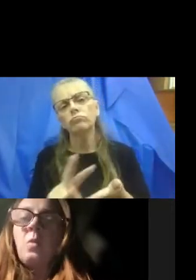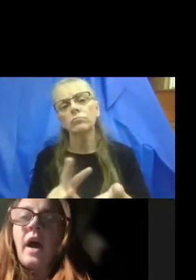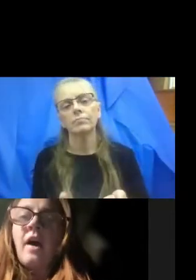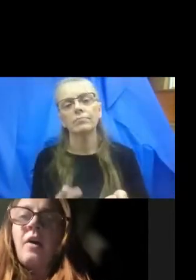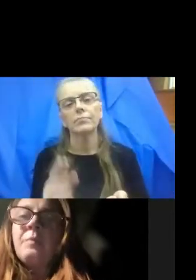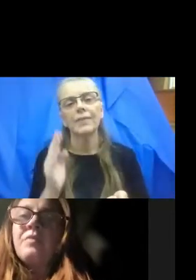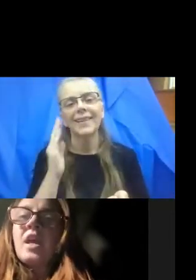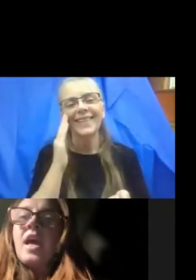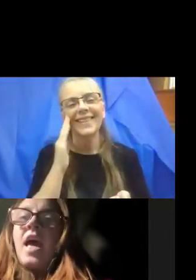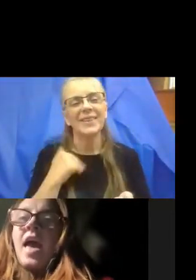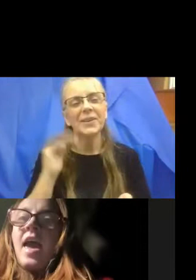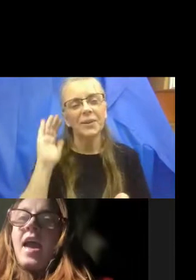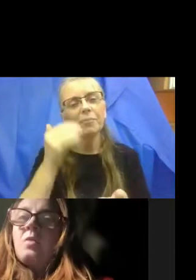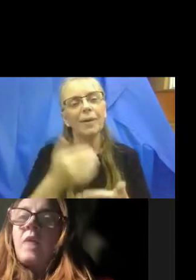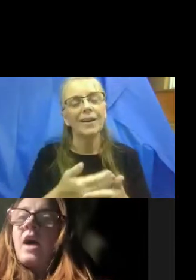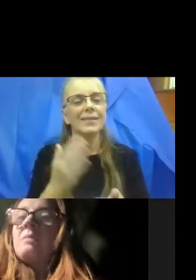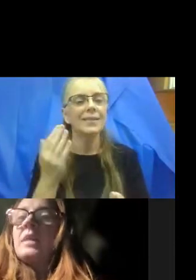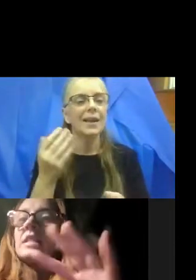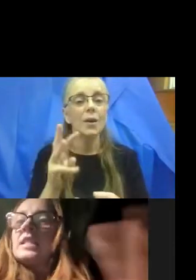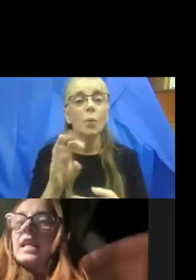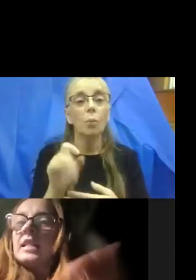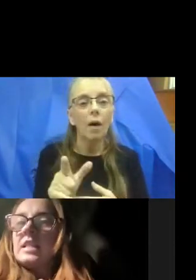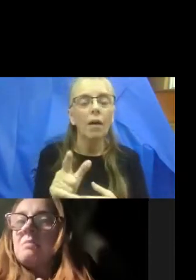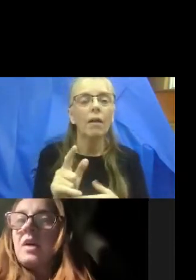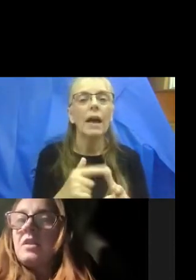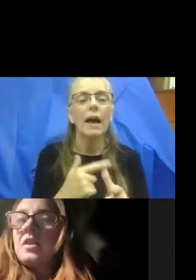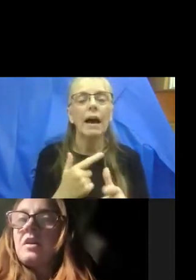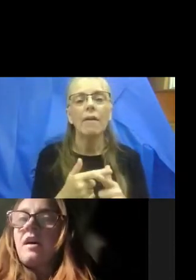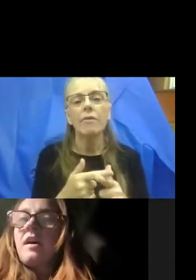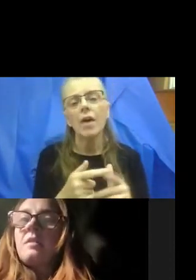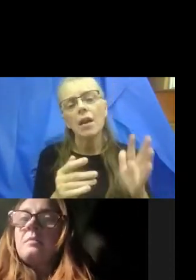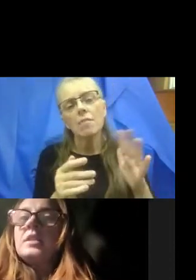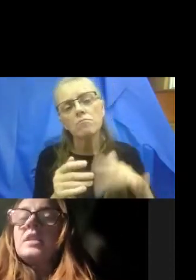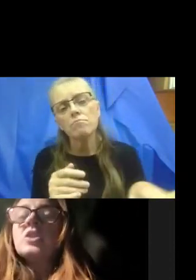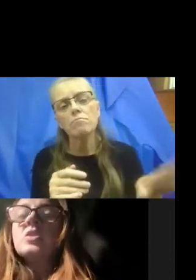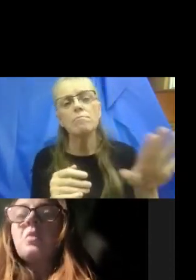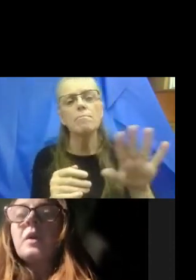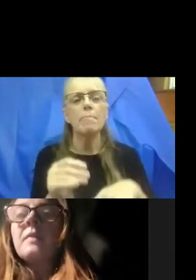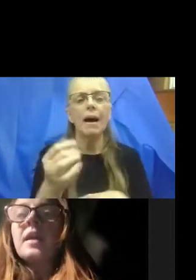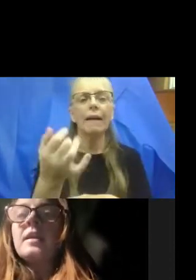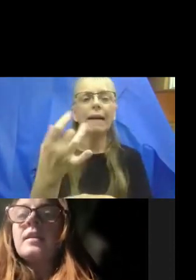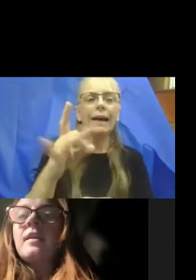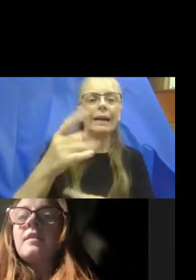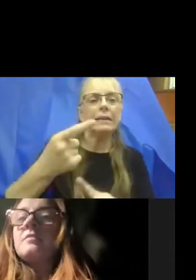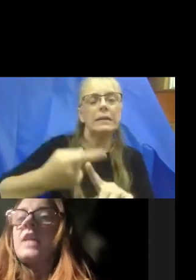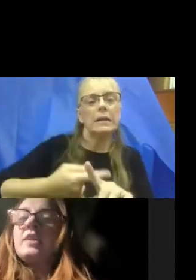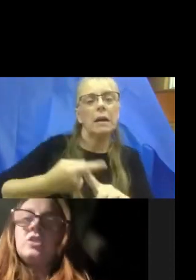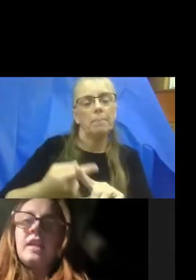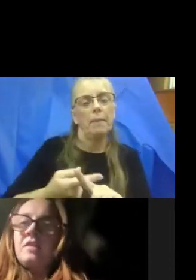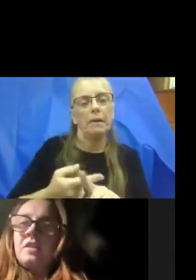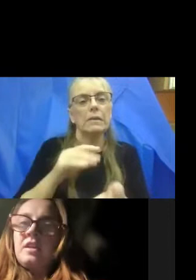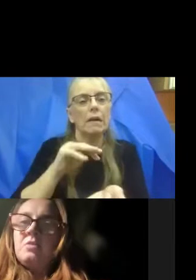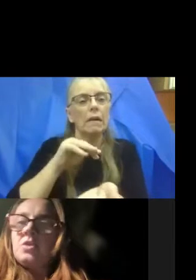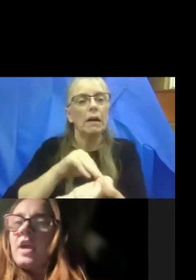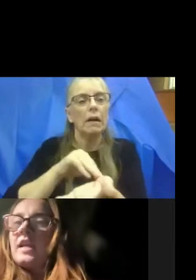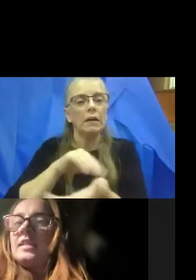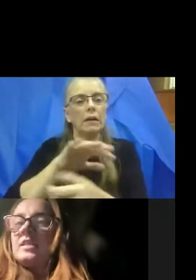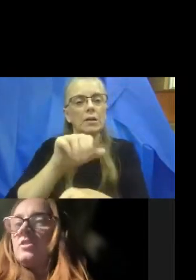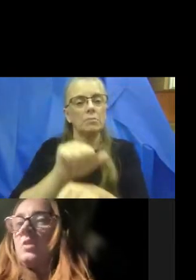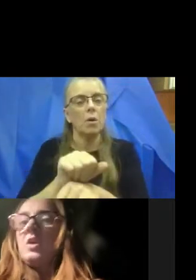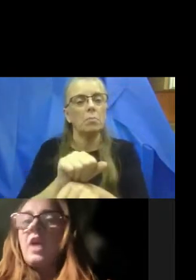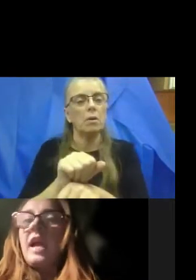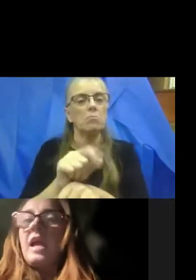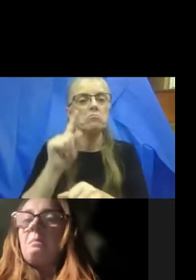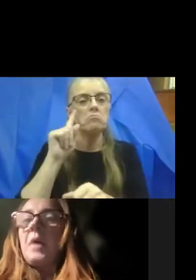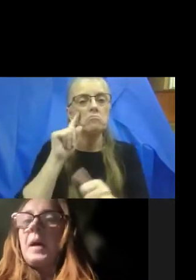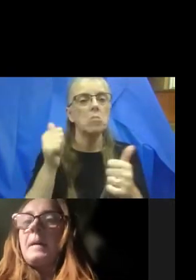really well. And around my son's 18-month doctor's appointment, the doctor said everything was great. He's